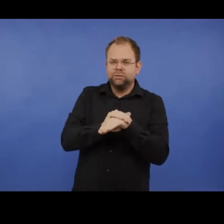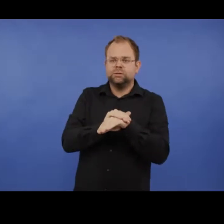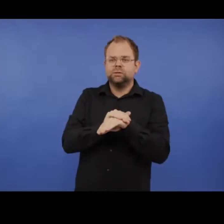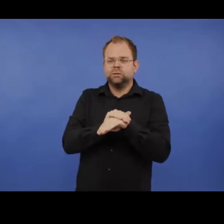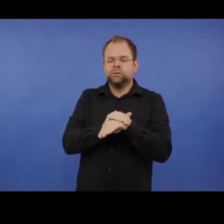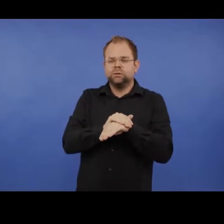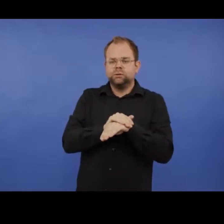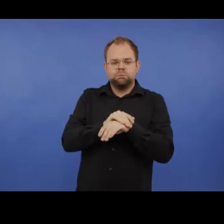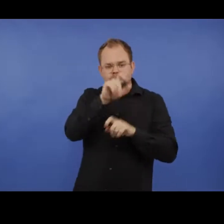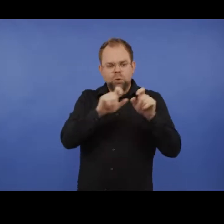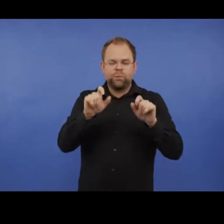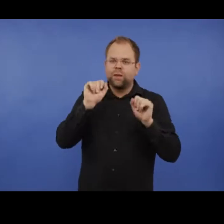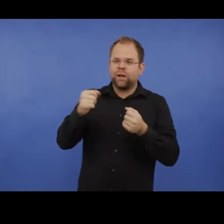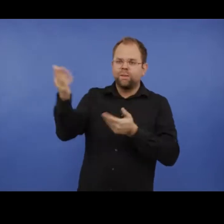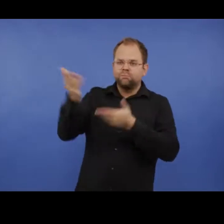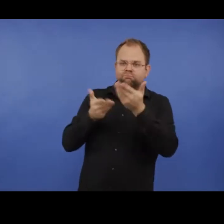providing service for these